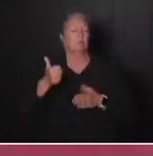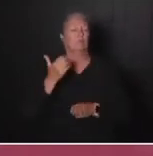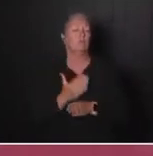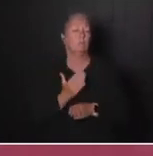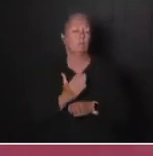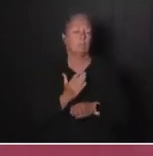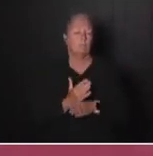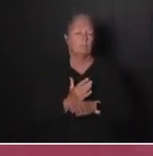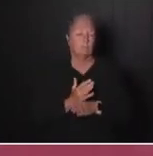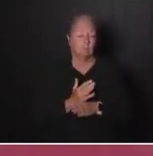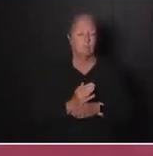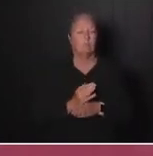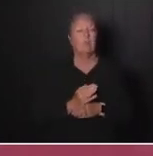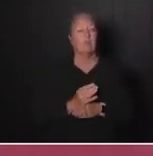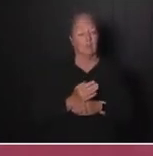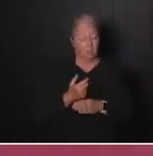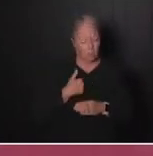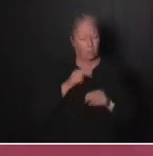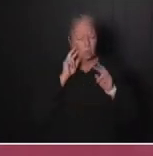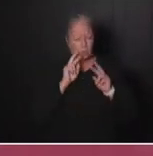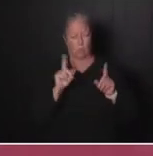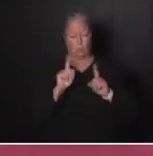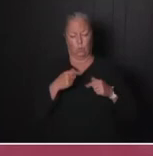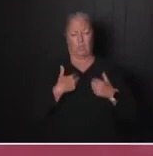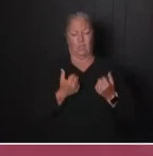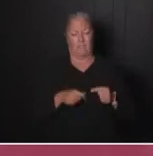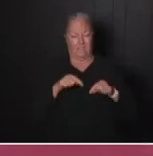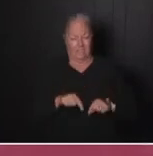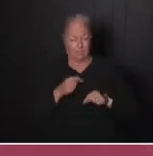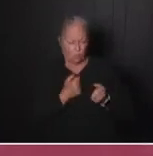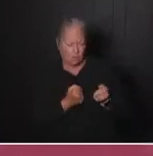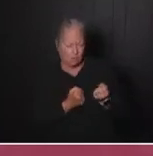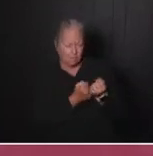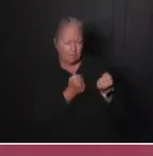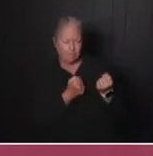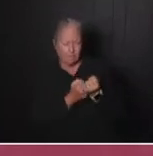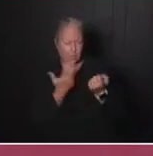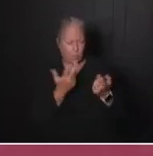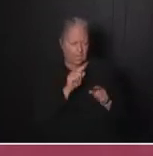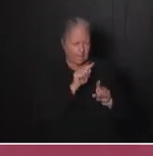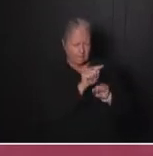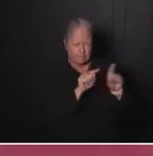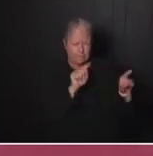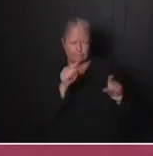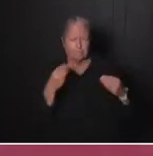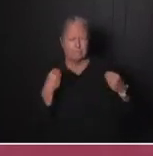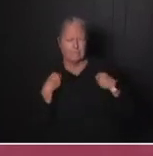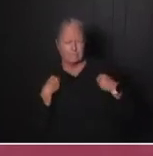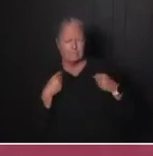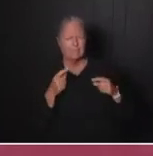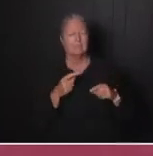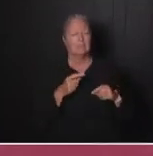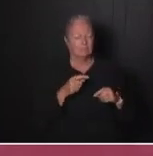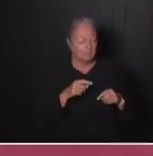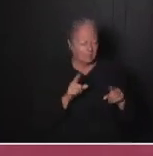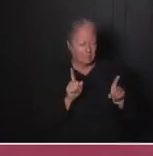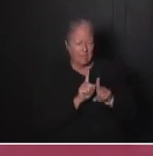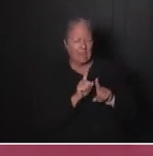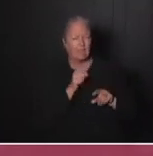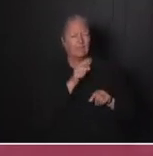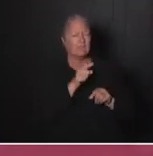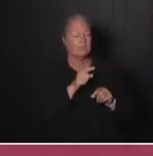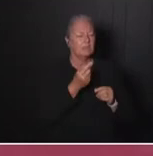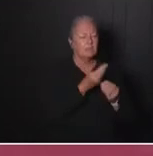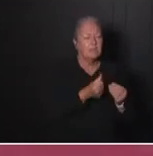play to our national strengths and back industries of strategic importance: mining and resources,